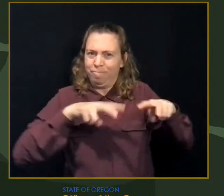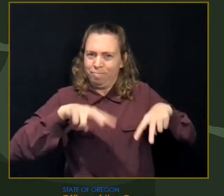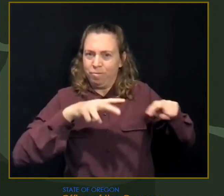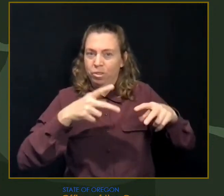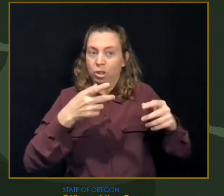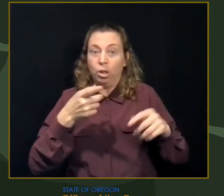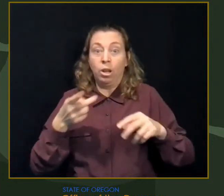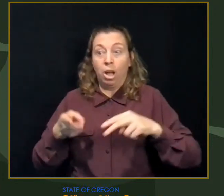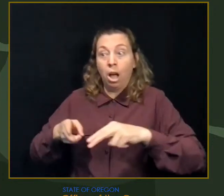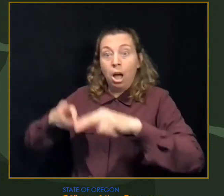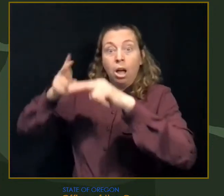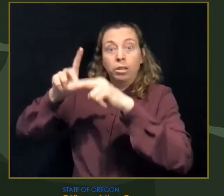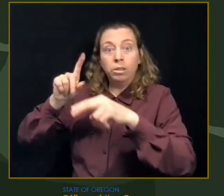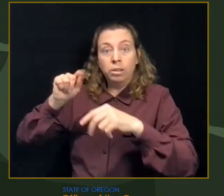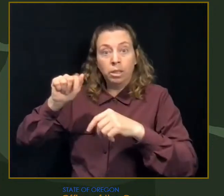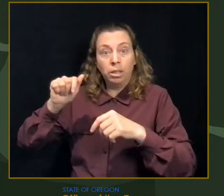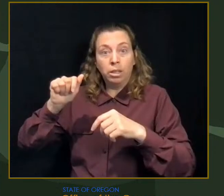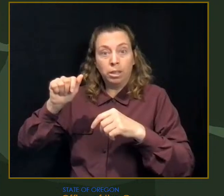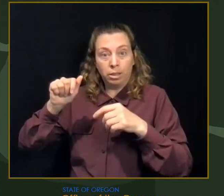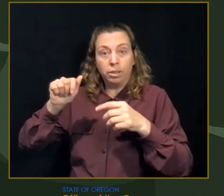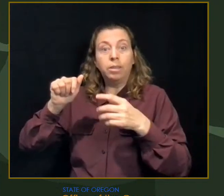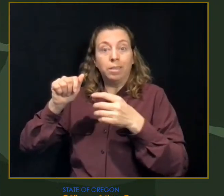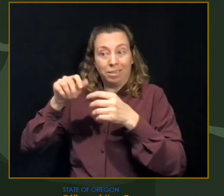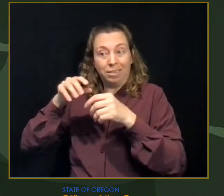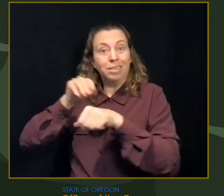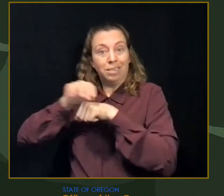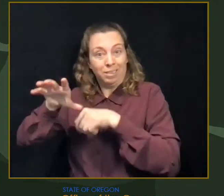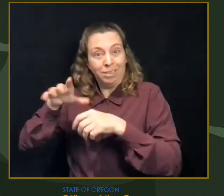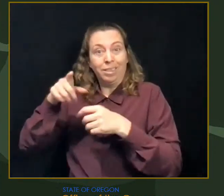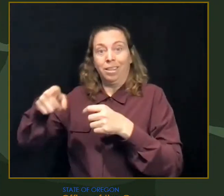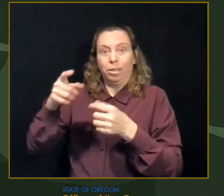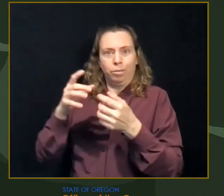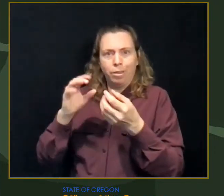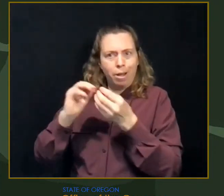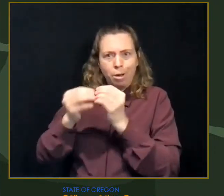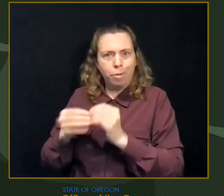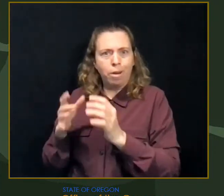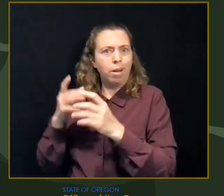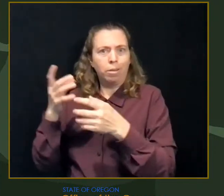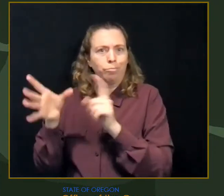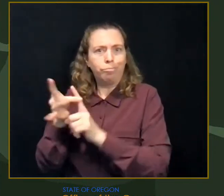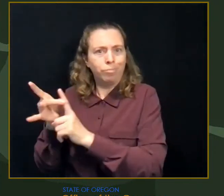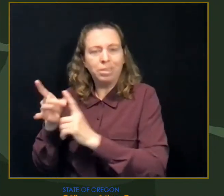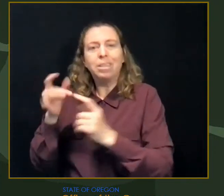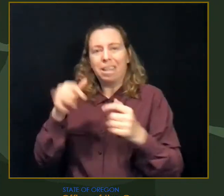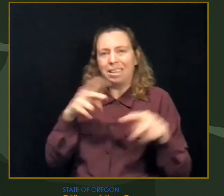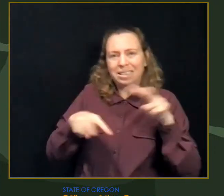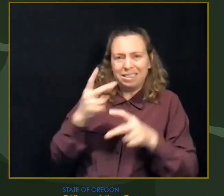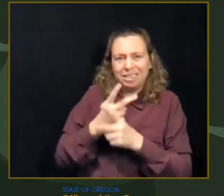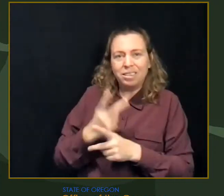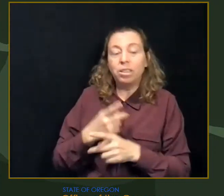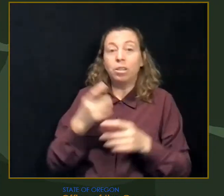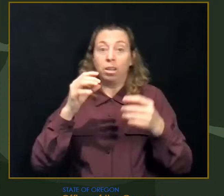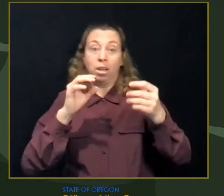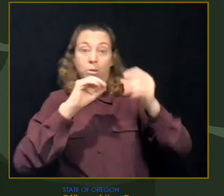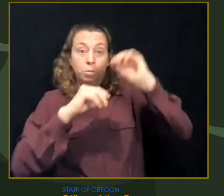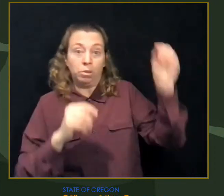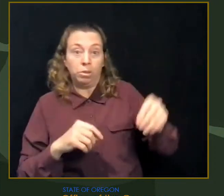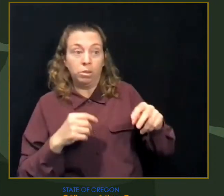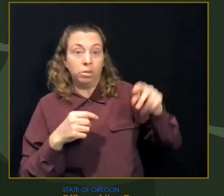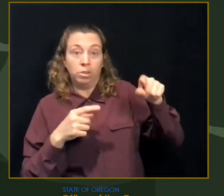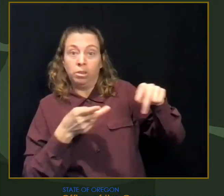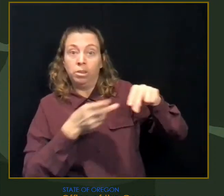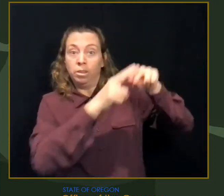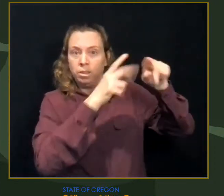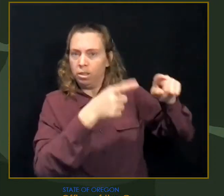being recognized for a different reason, having the nation's fastest growing rate of new COVID-19 cases, which leads to why I'm here today. While